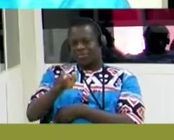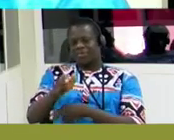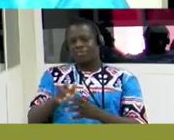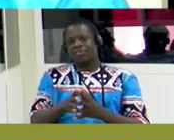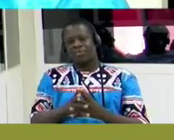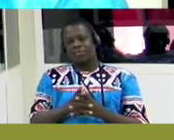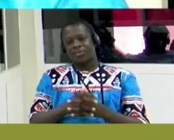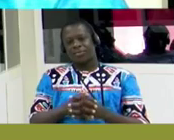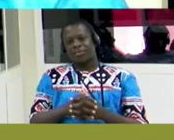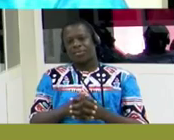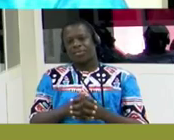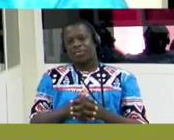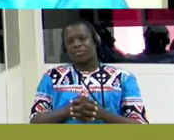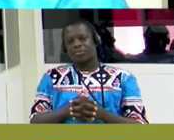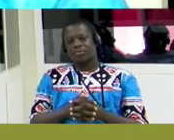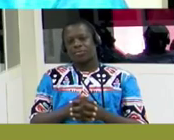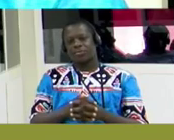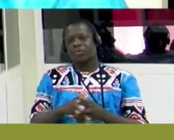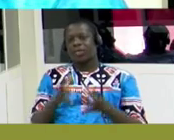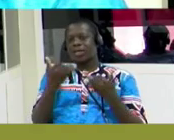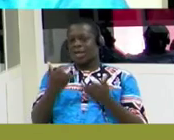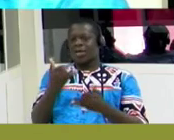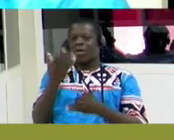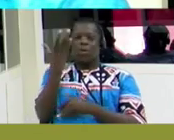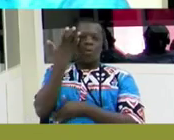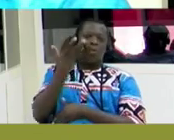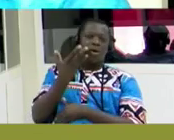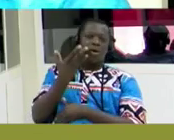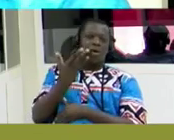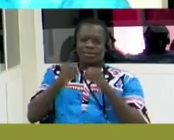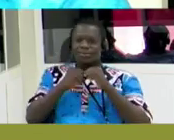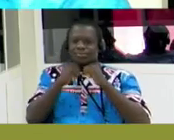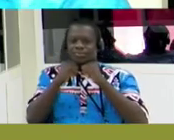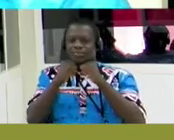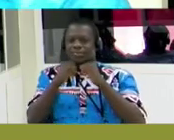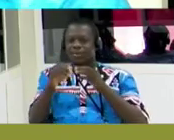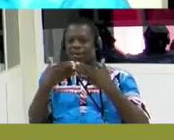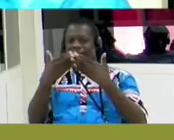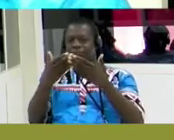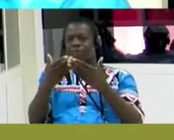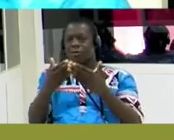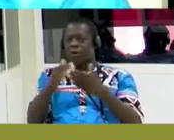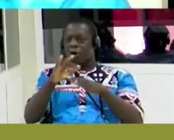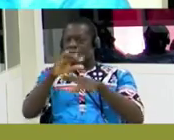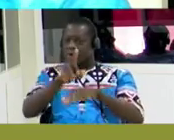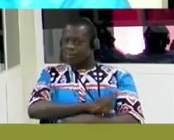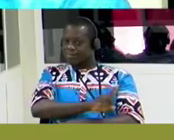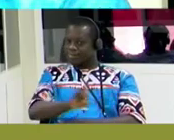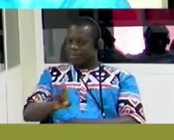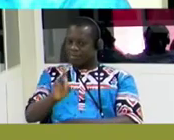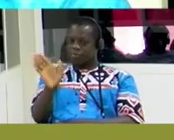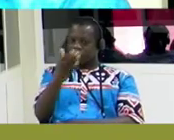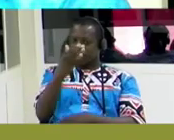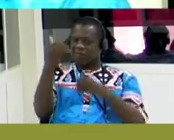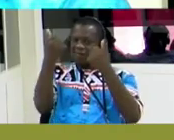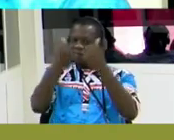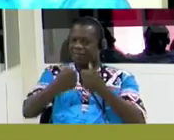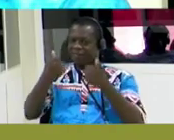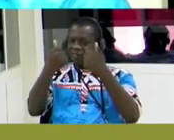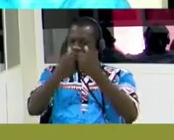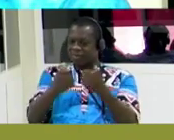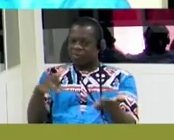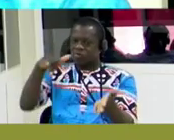And when Sana Sabali said that they were going for a fight at Yundum